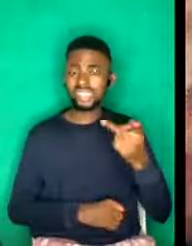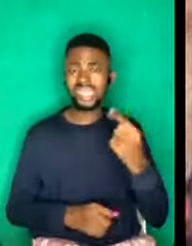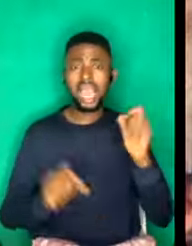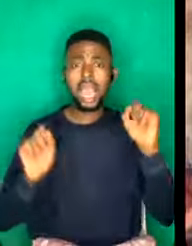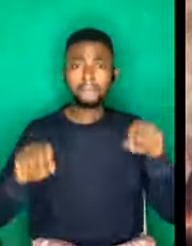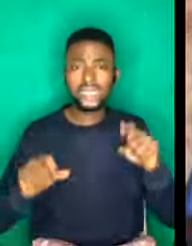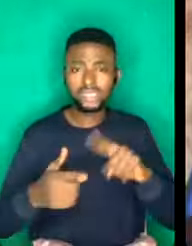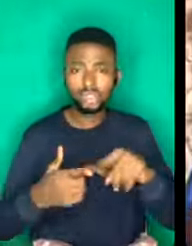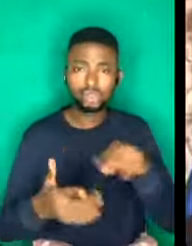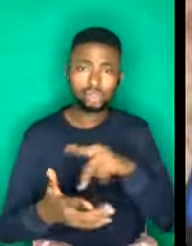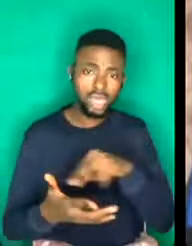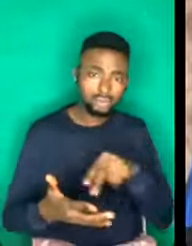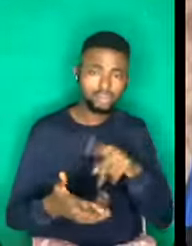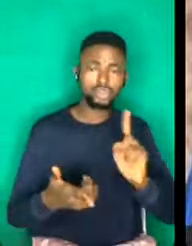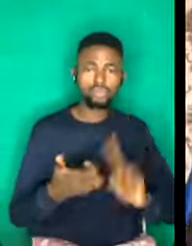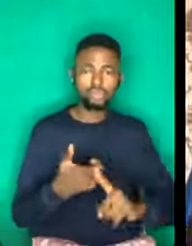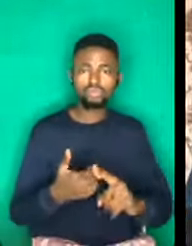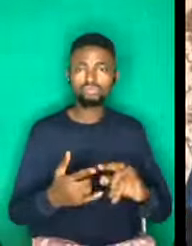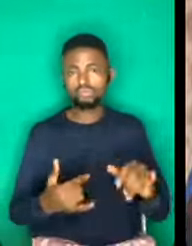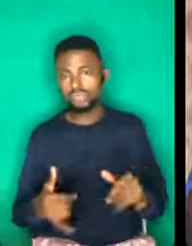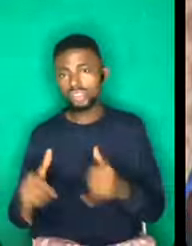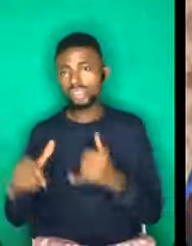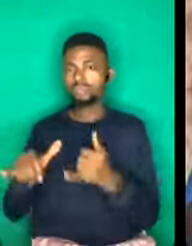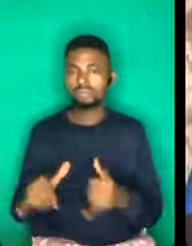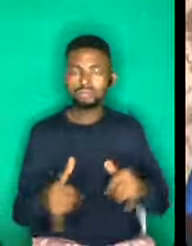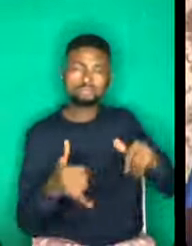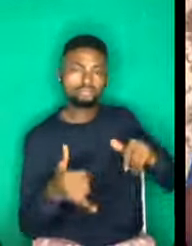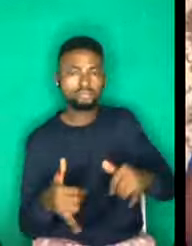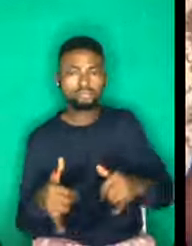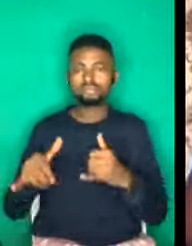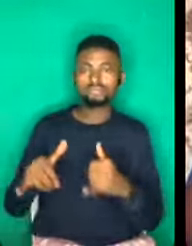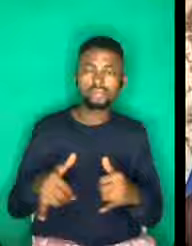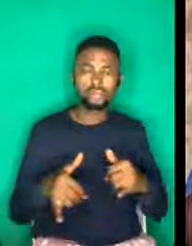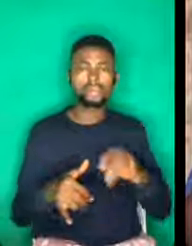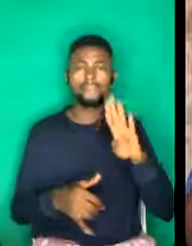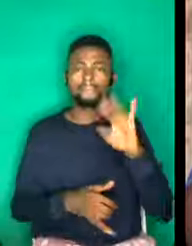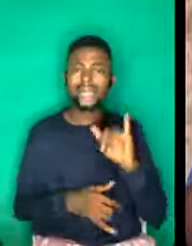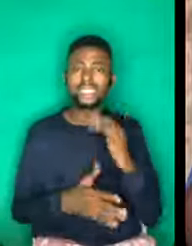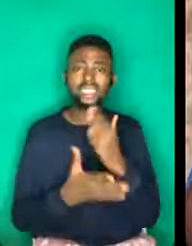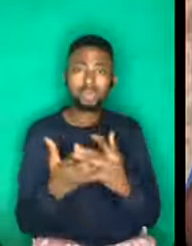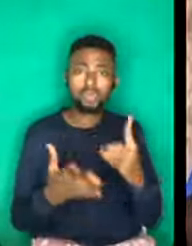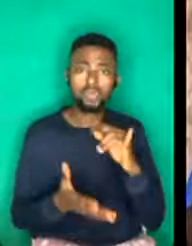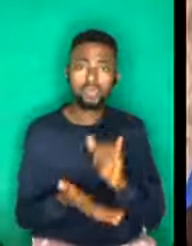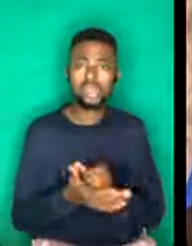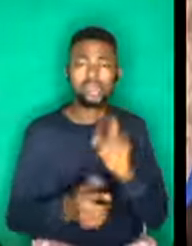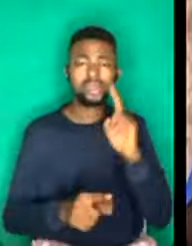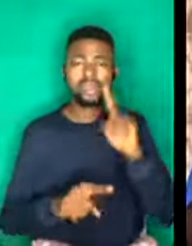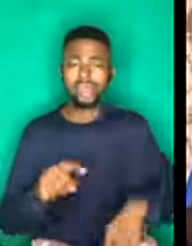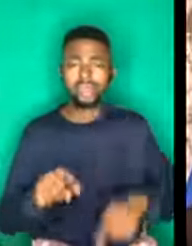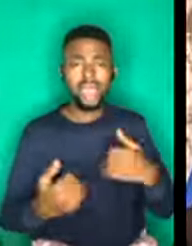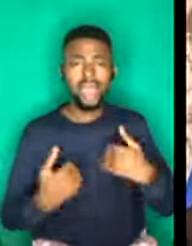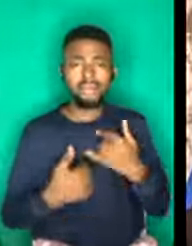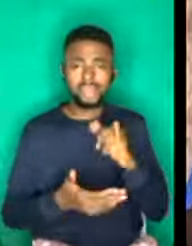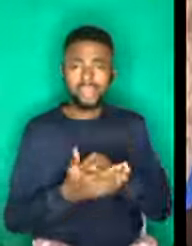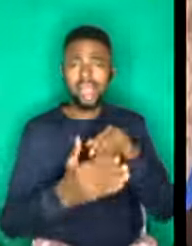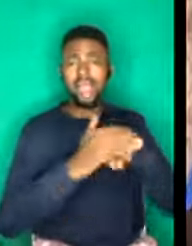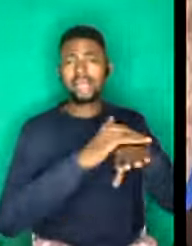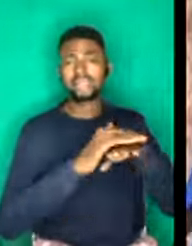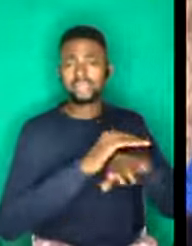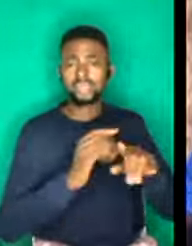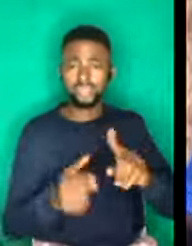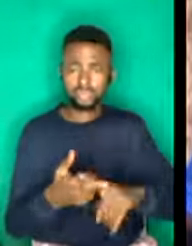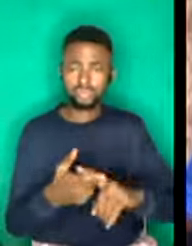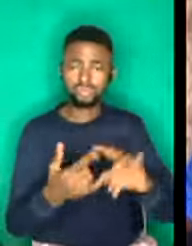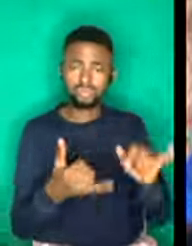to rhythm by someone that supposedly cannot have that access to rhythm. That's the key of